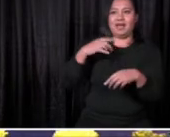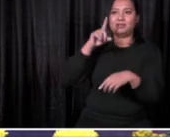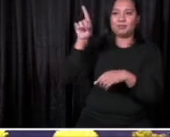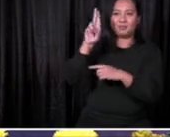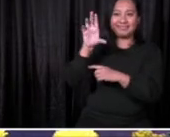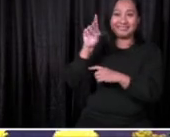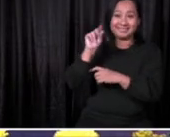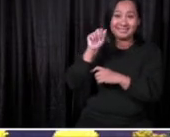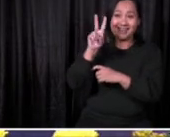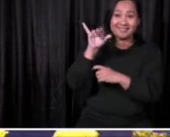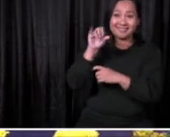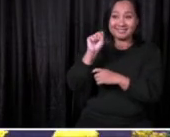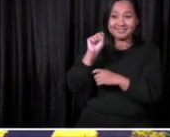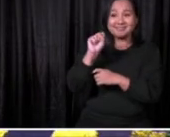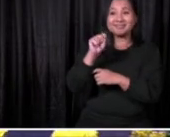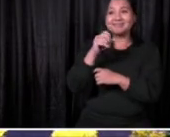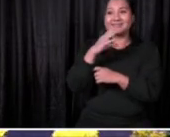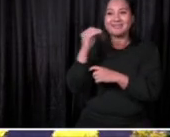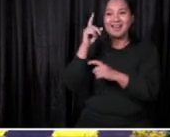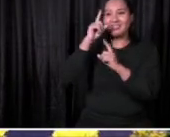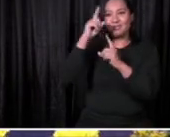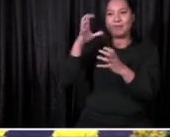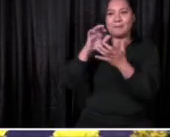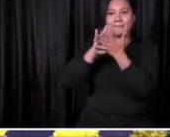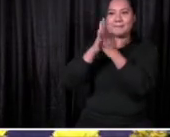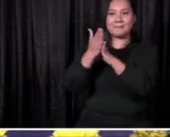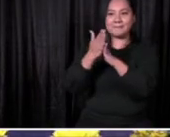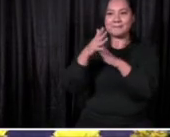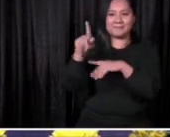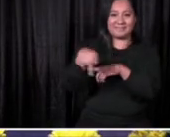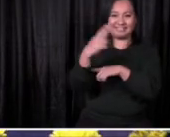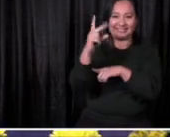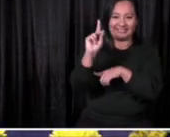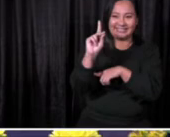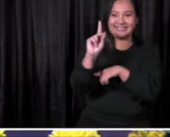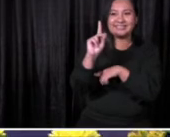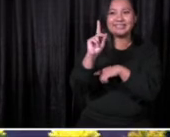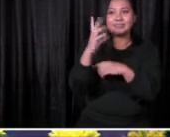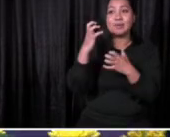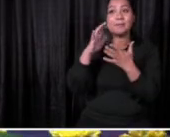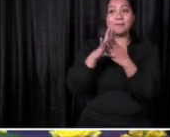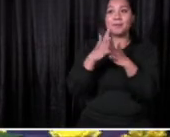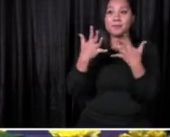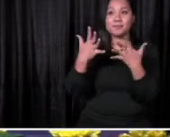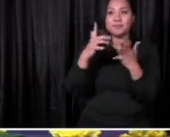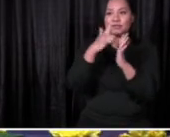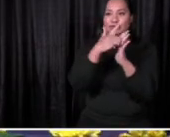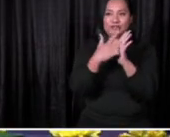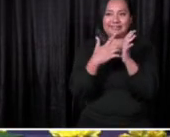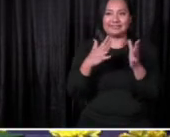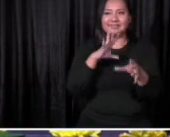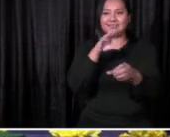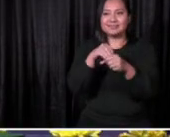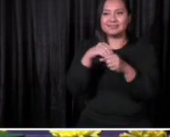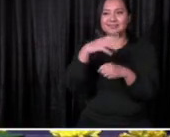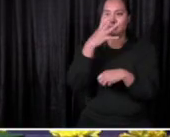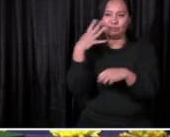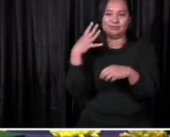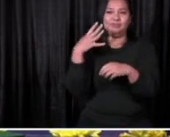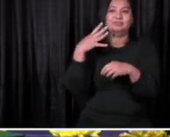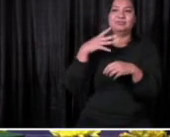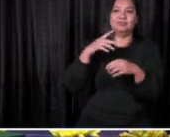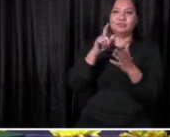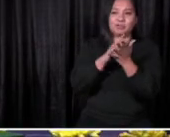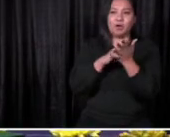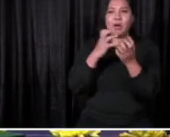McGeorge for a JD degree program with the goal of becoming an attorney in immigration and law to support marginalized